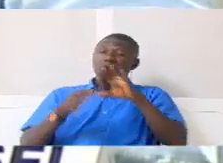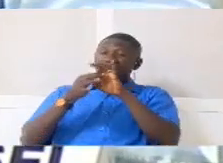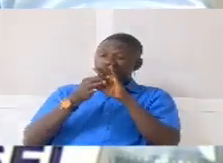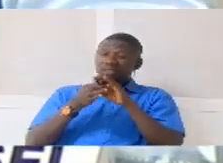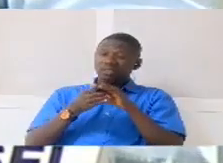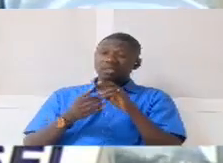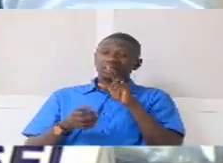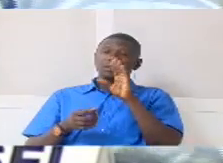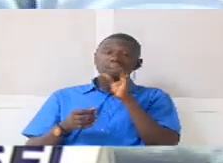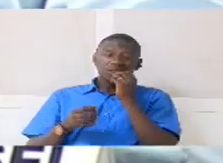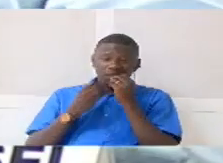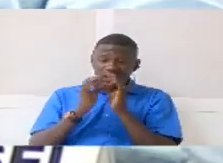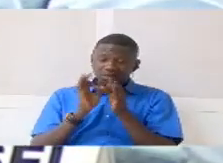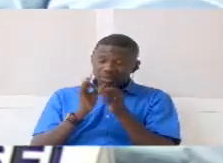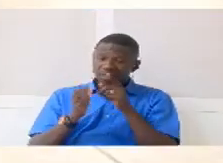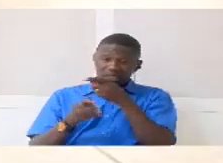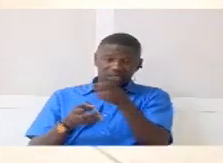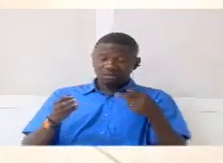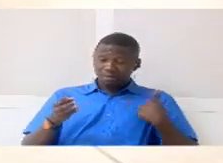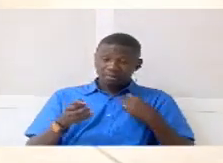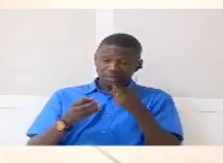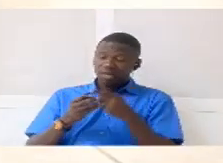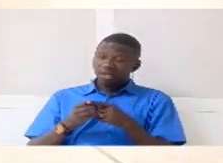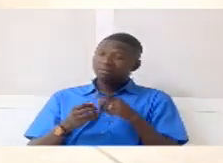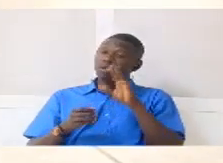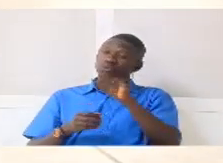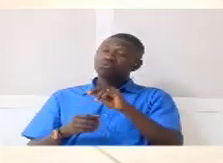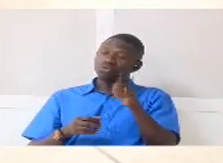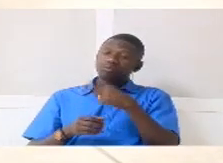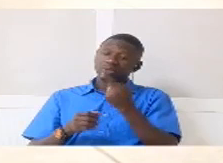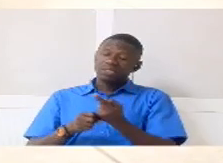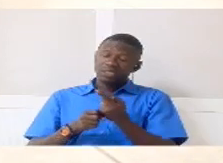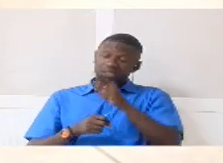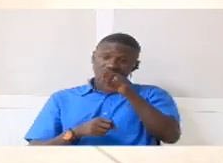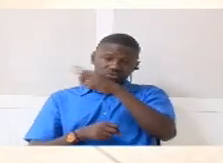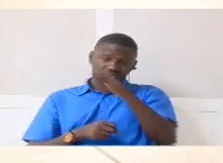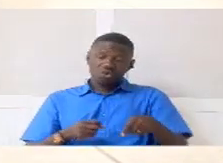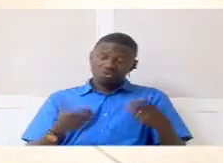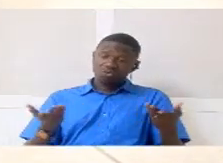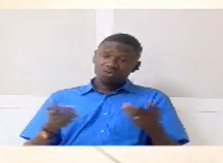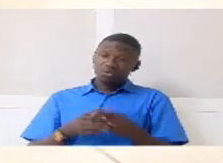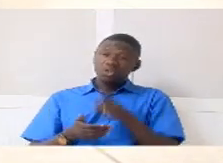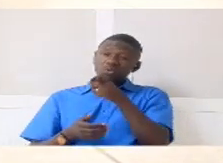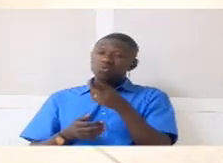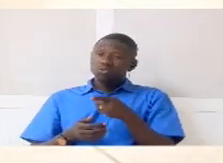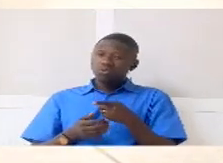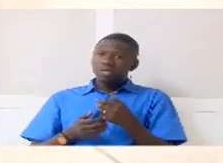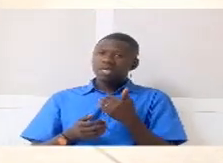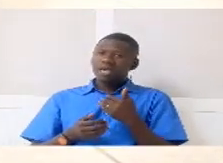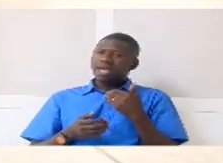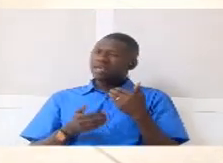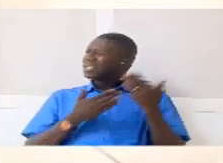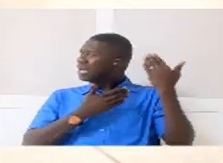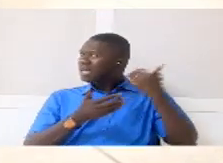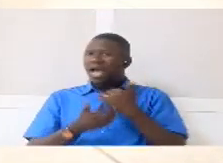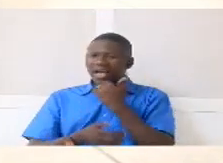you ever informed these people of that fact? Nilu melno kawo mo fasongolunati kasola je fo kasolan ka